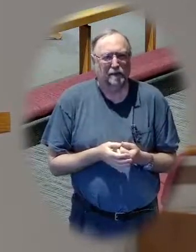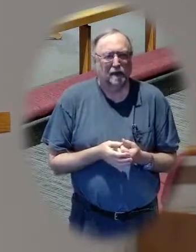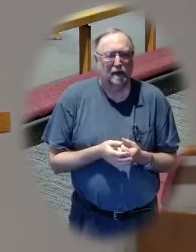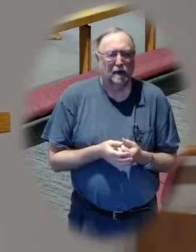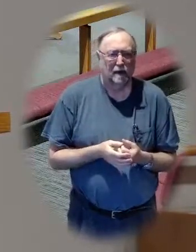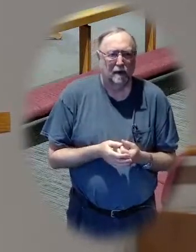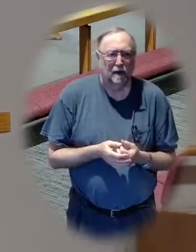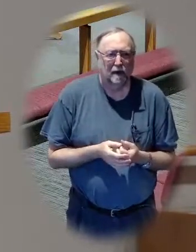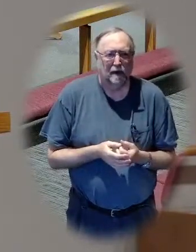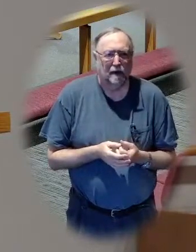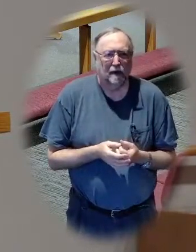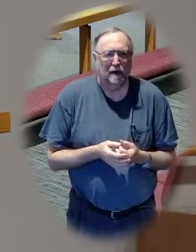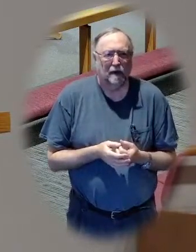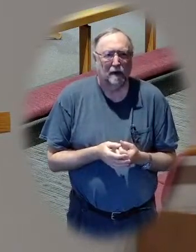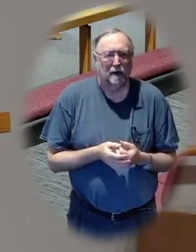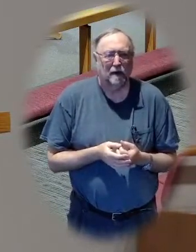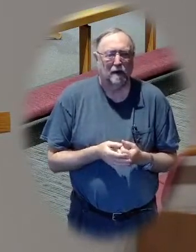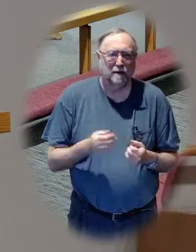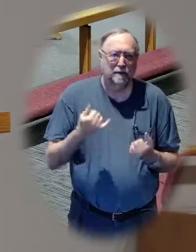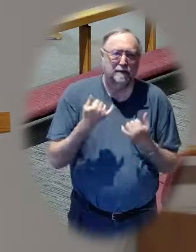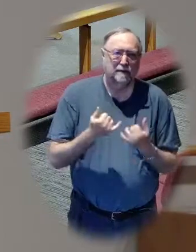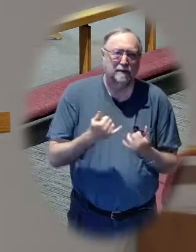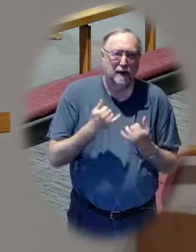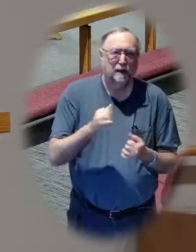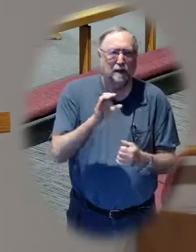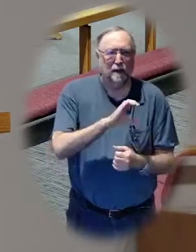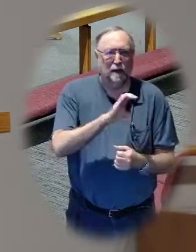As we hover in this holiday season,